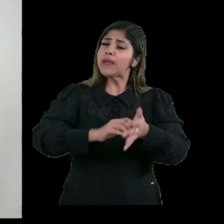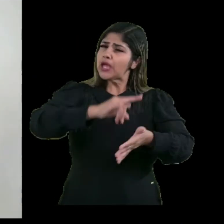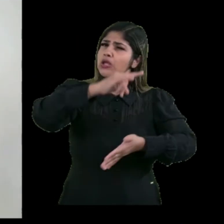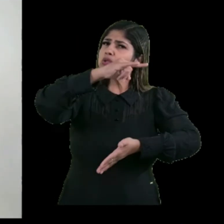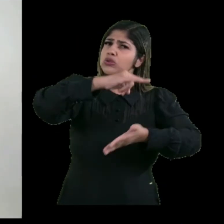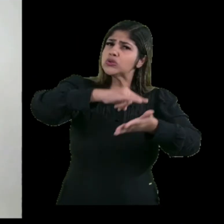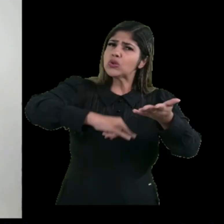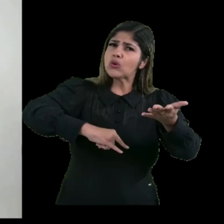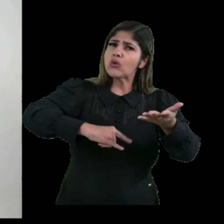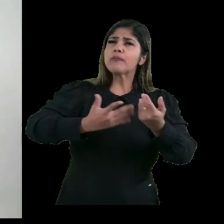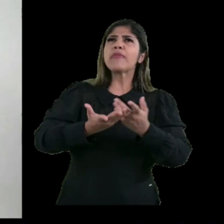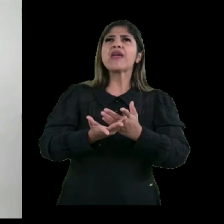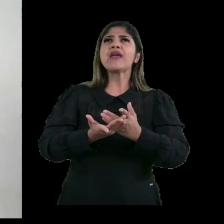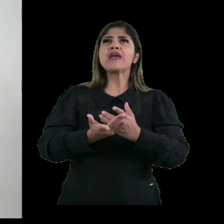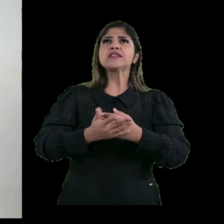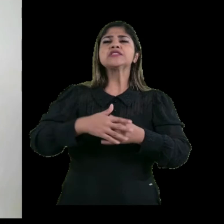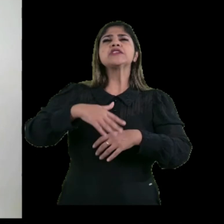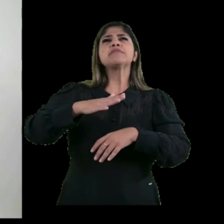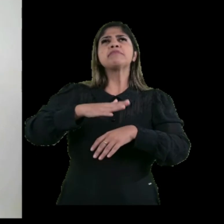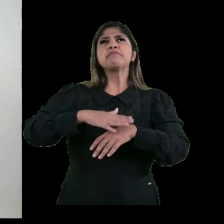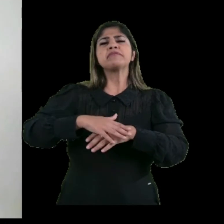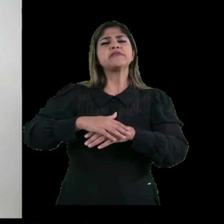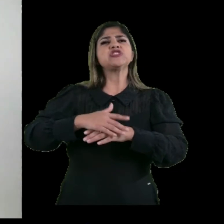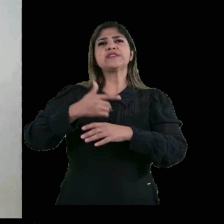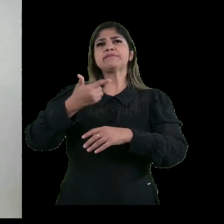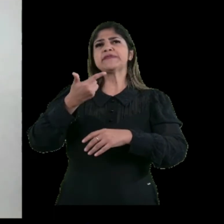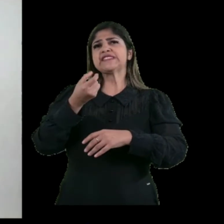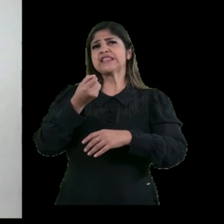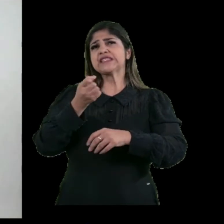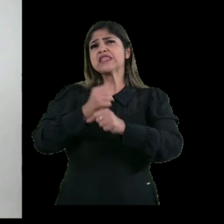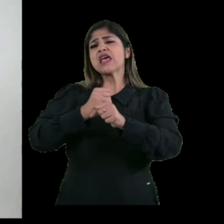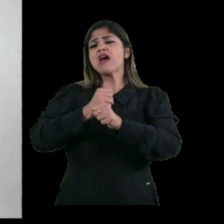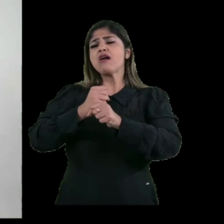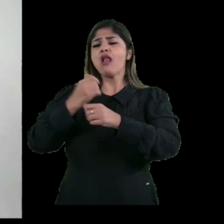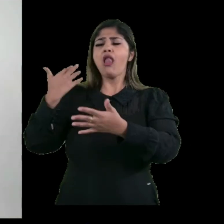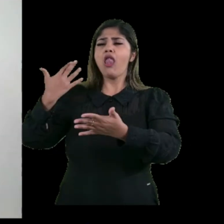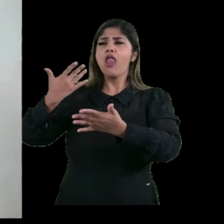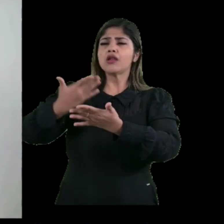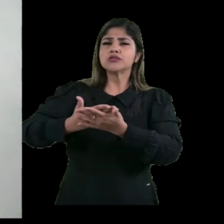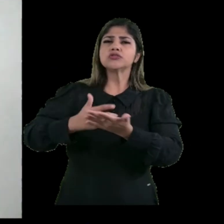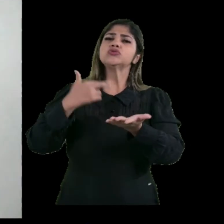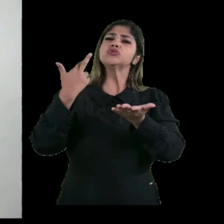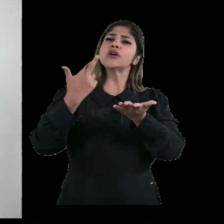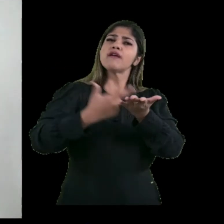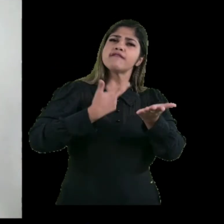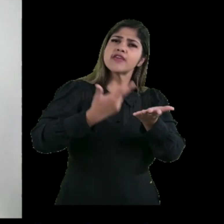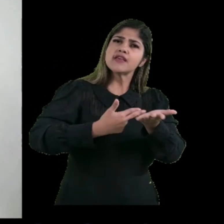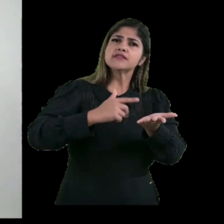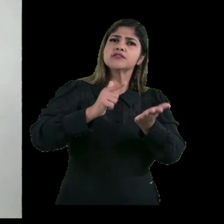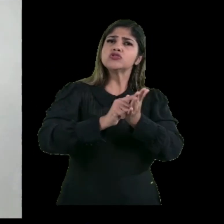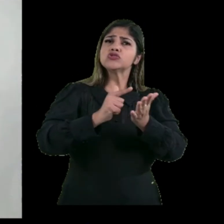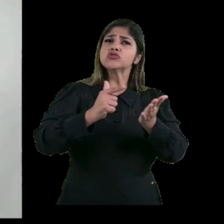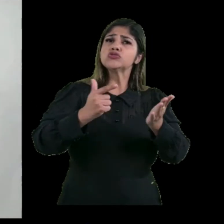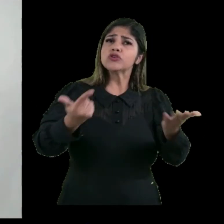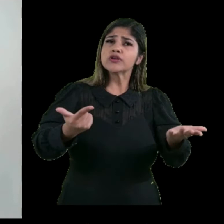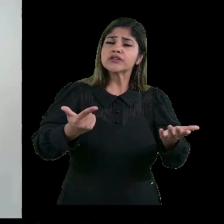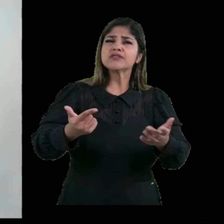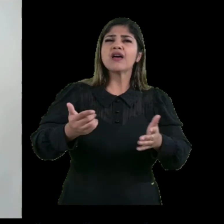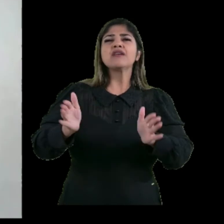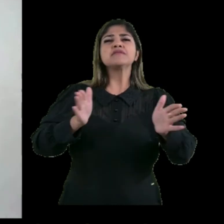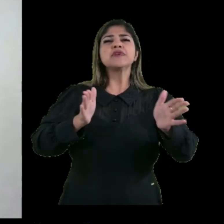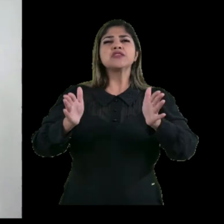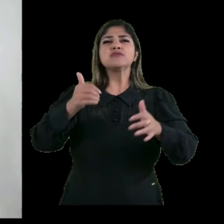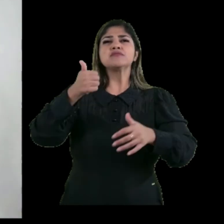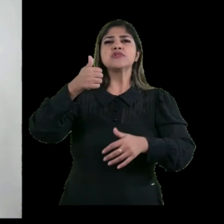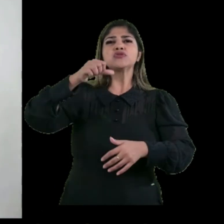that had not seen the light for more than 60 years, such as newspapers and magazines from the 50s, that helped us